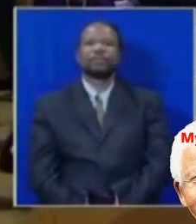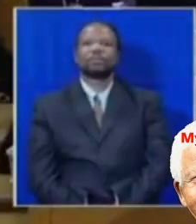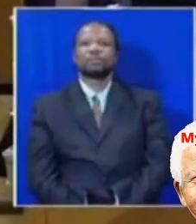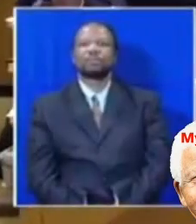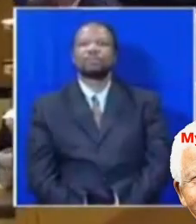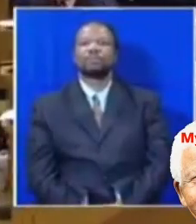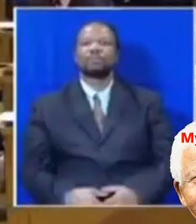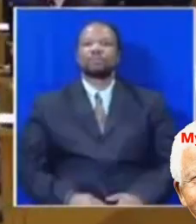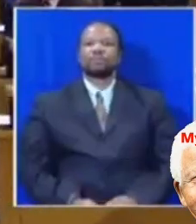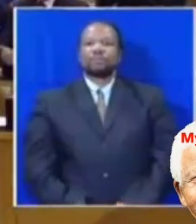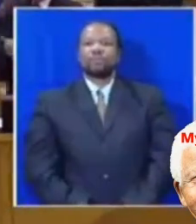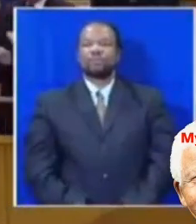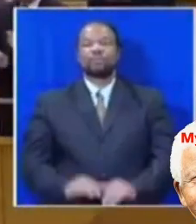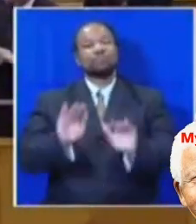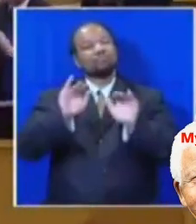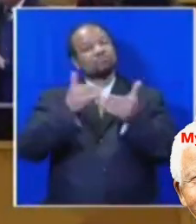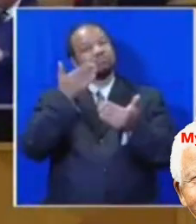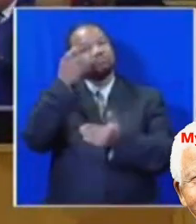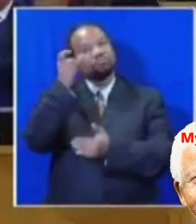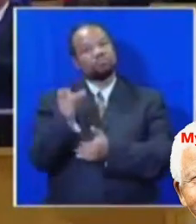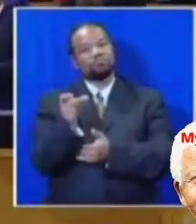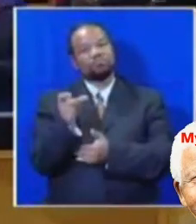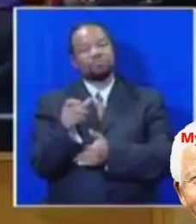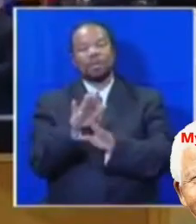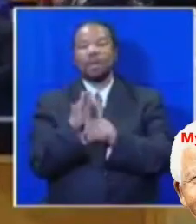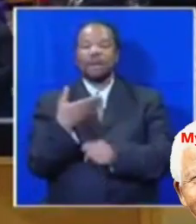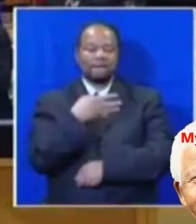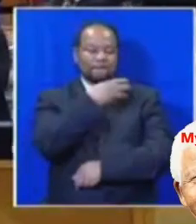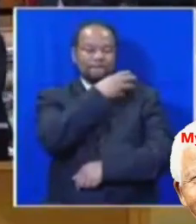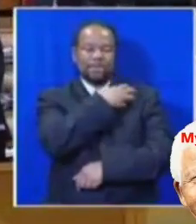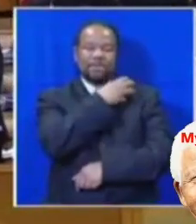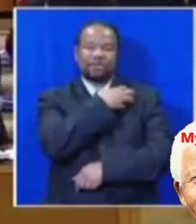Order. The next speaker is the Honourable Minister of Small Business.